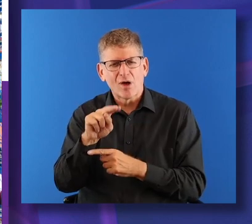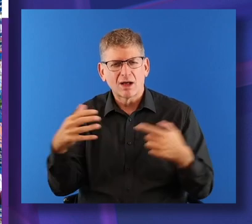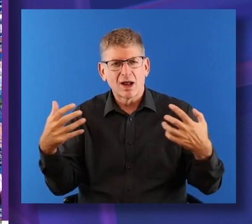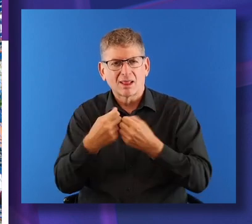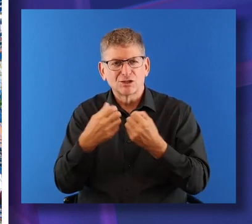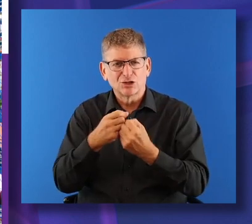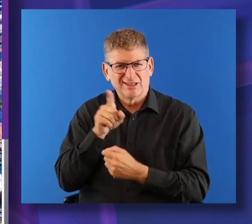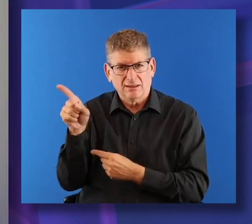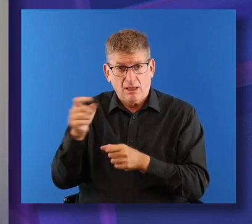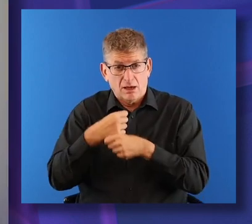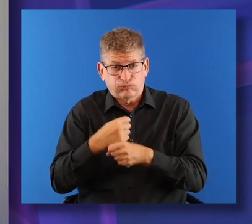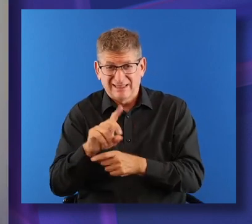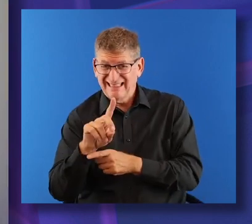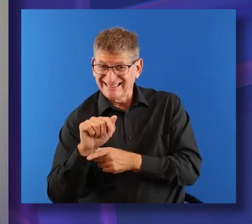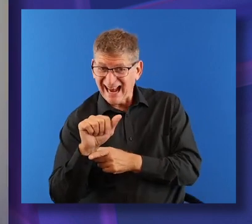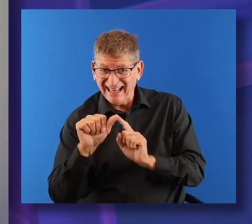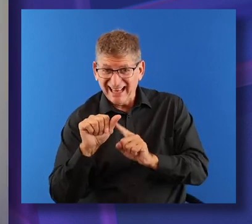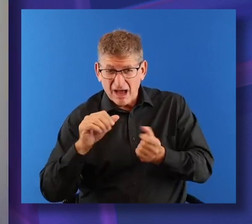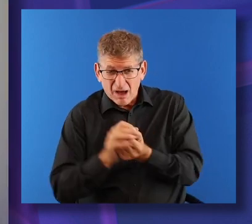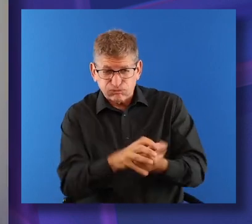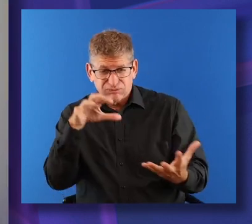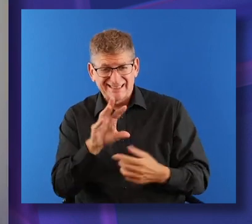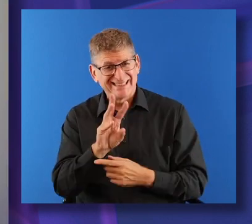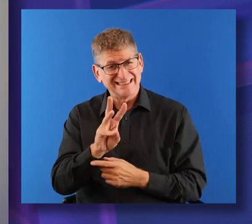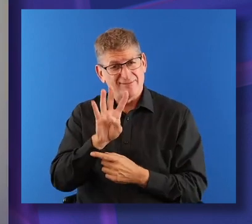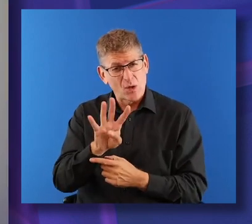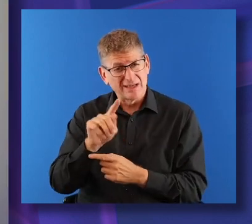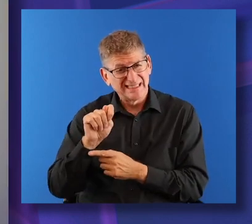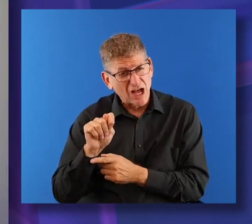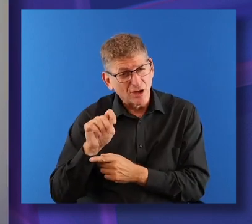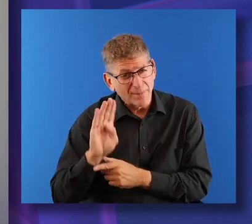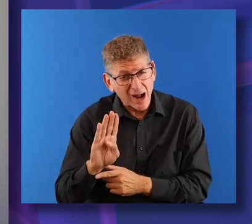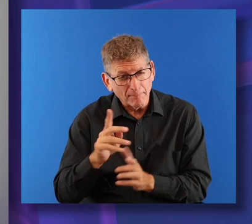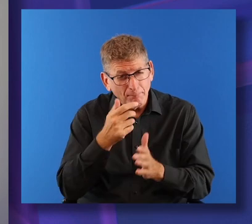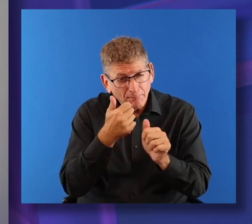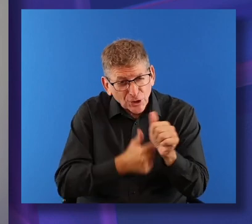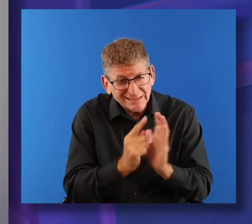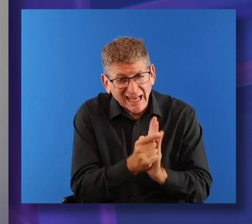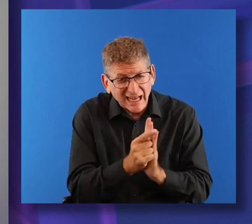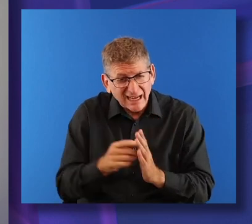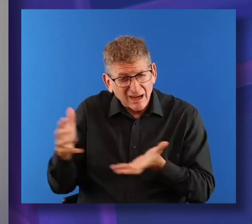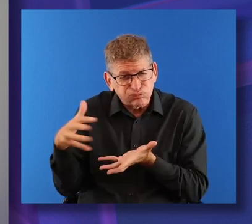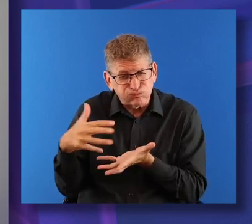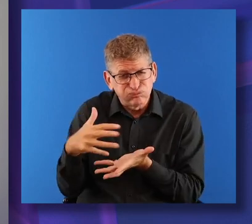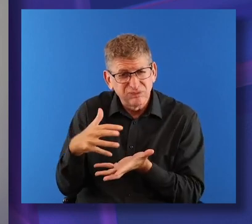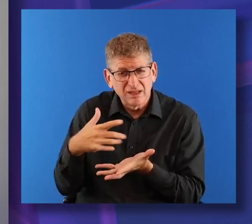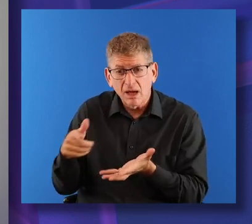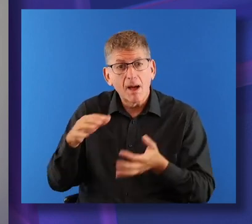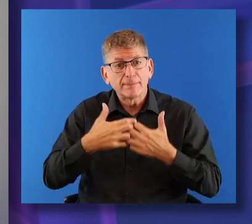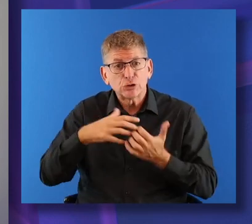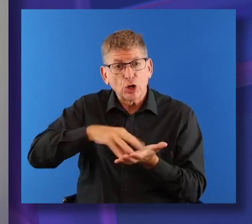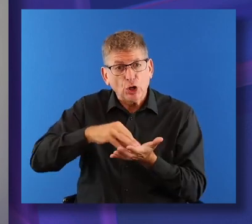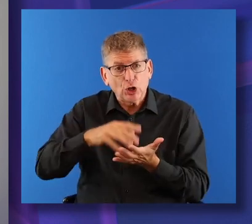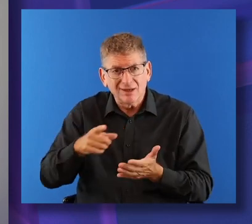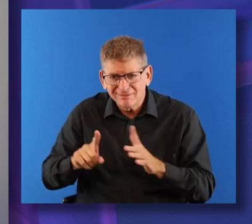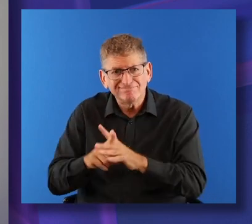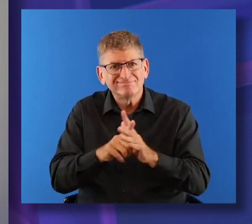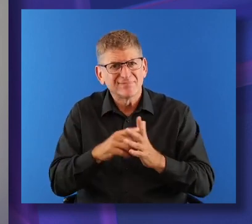second. Machine learning forms an increasingly important component of this fourth paradigm, allowing the modelling and